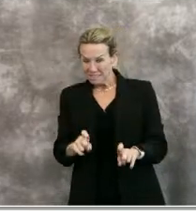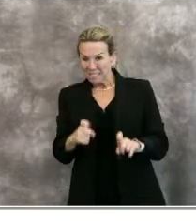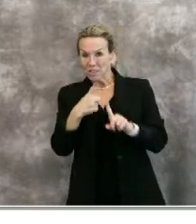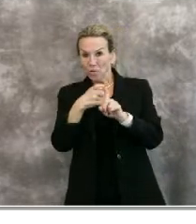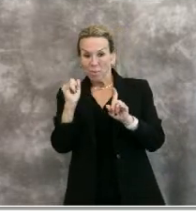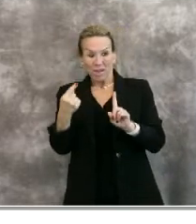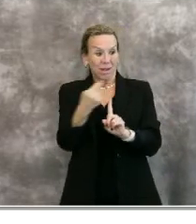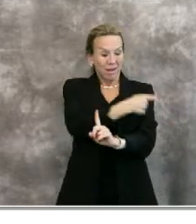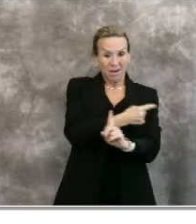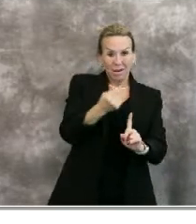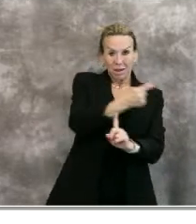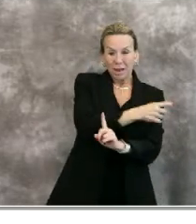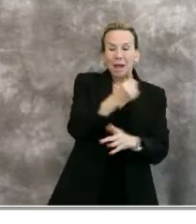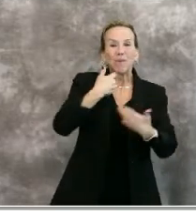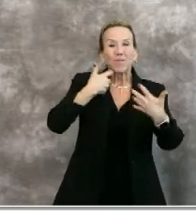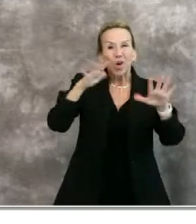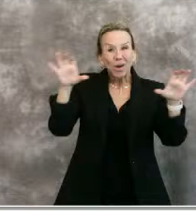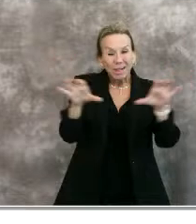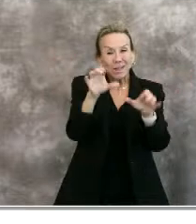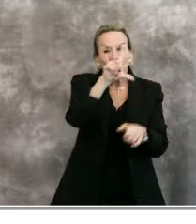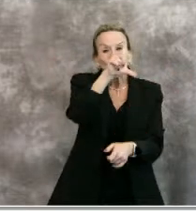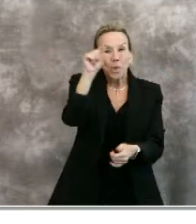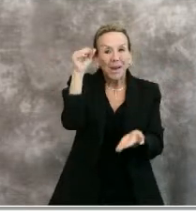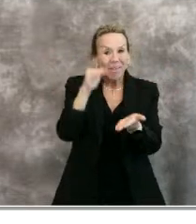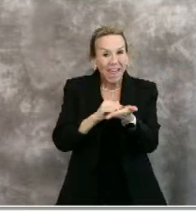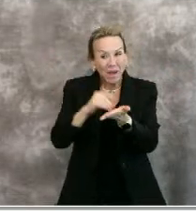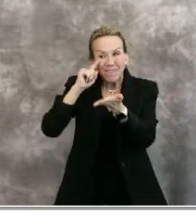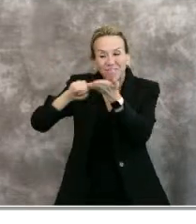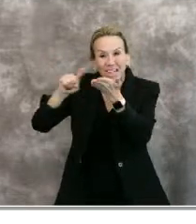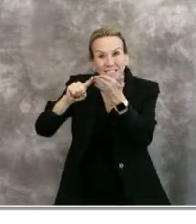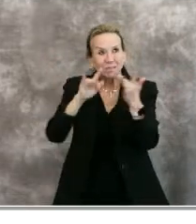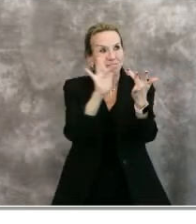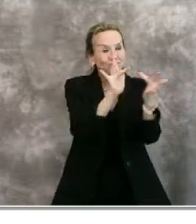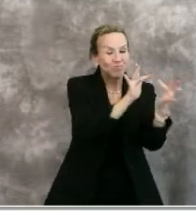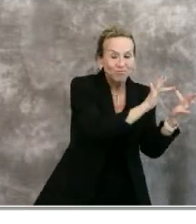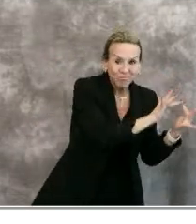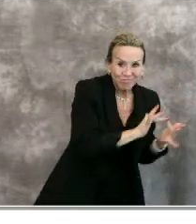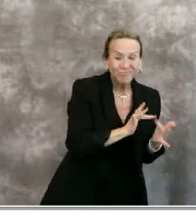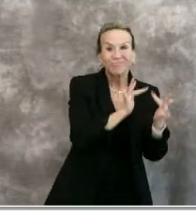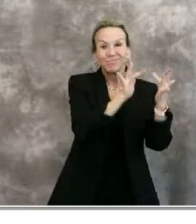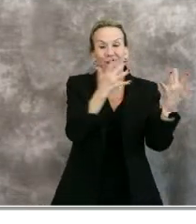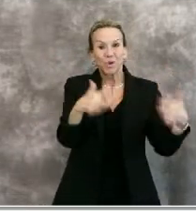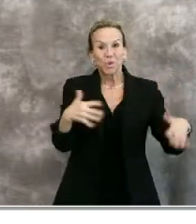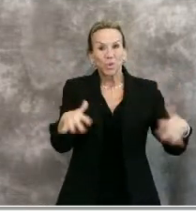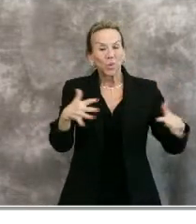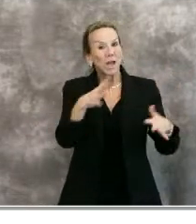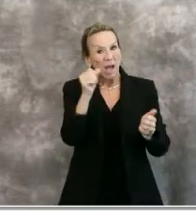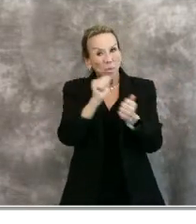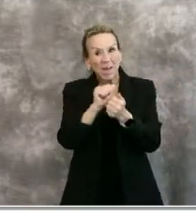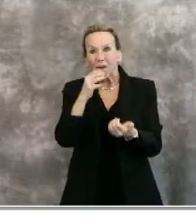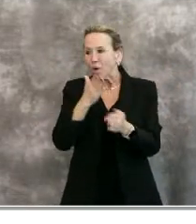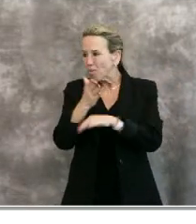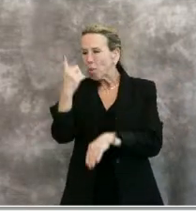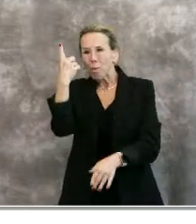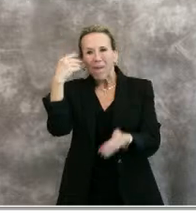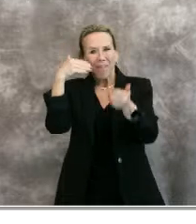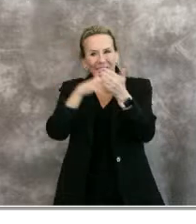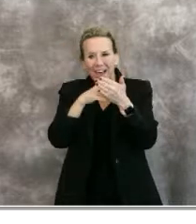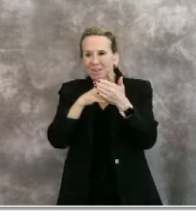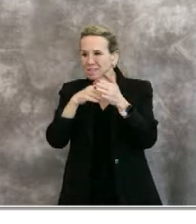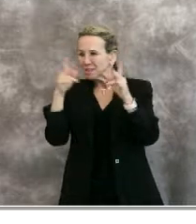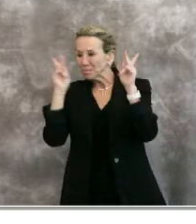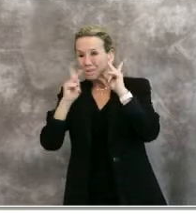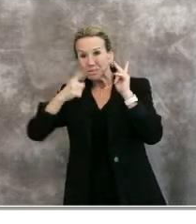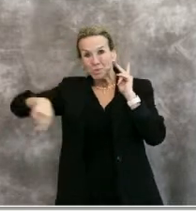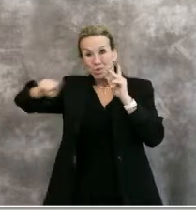than 20,000 investigations that have been performed, along with more than 1,000 individuals who have received help in our county